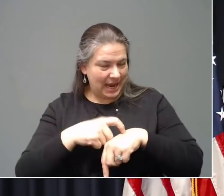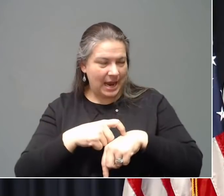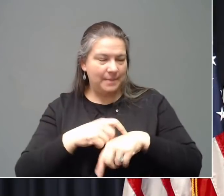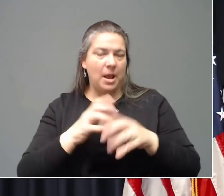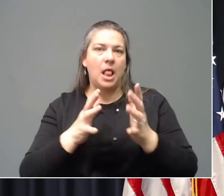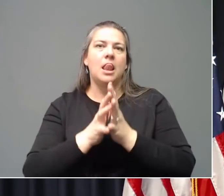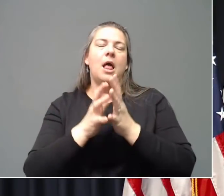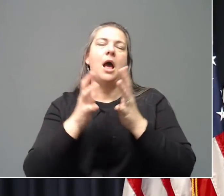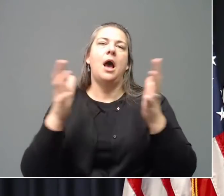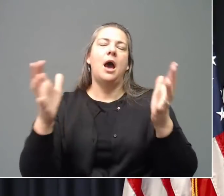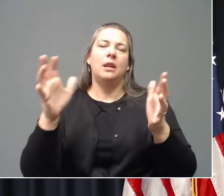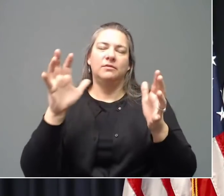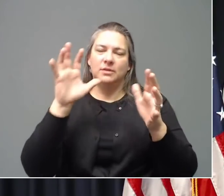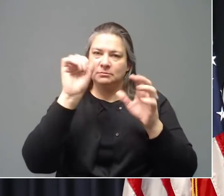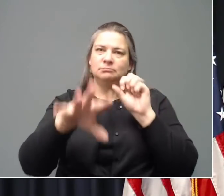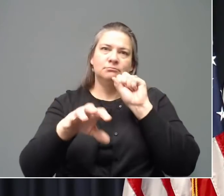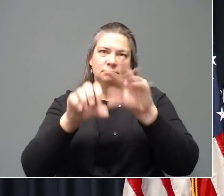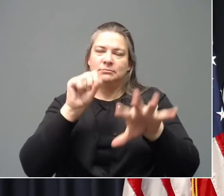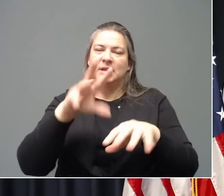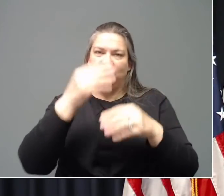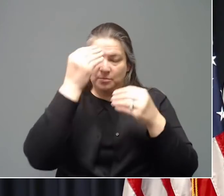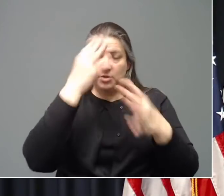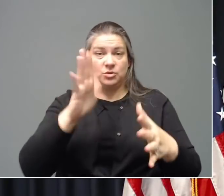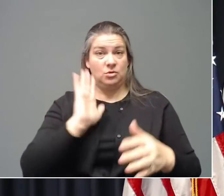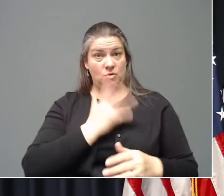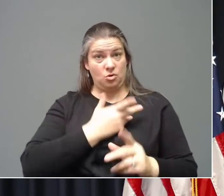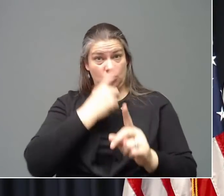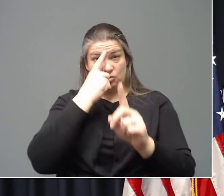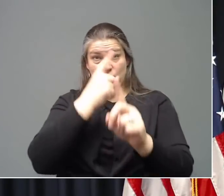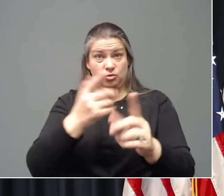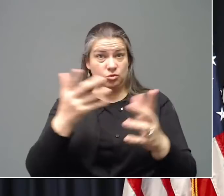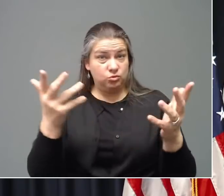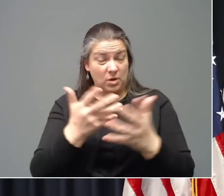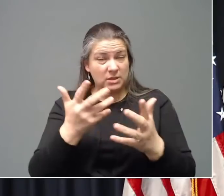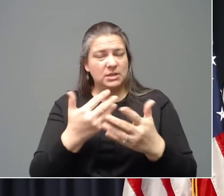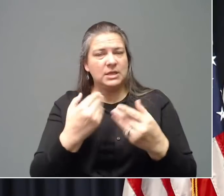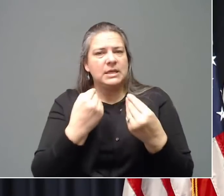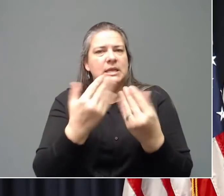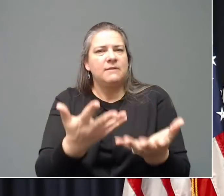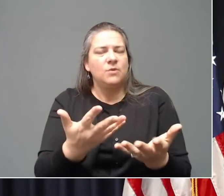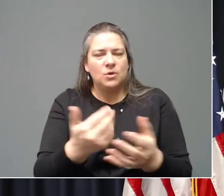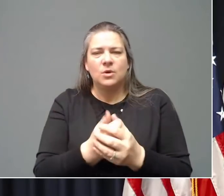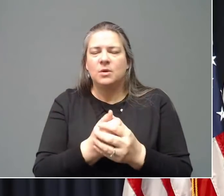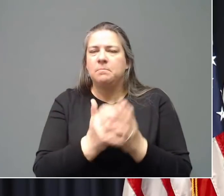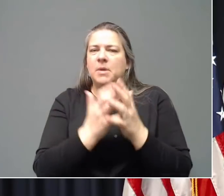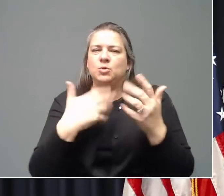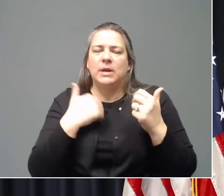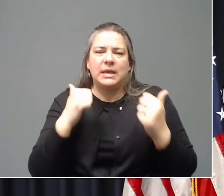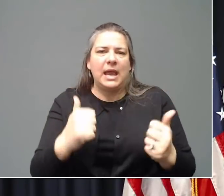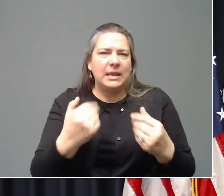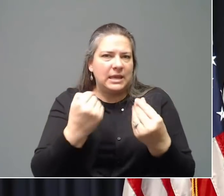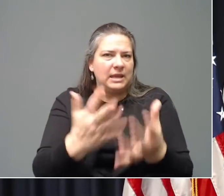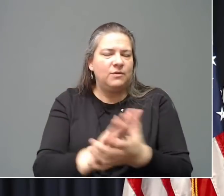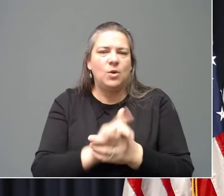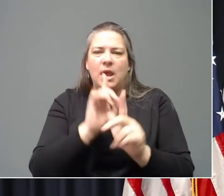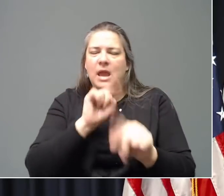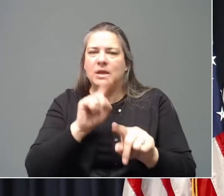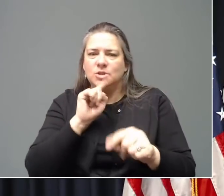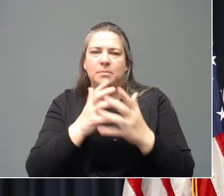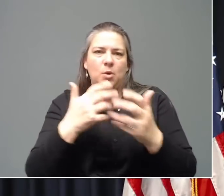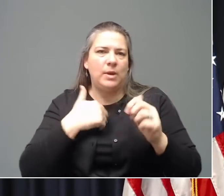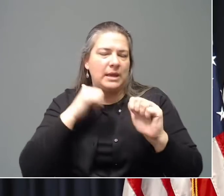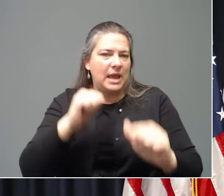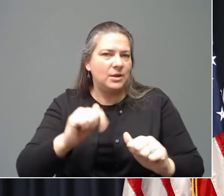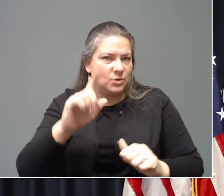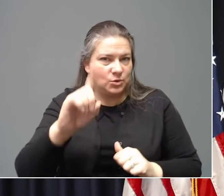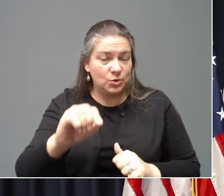information, and our goal is to provide as much of it and stand here and answer as many questions as possible. Since the